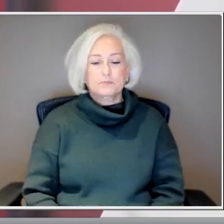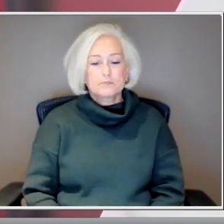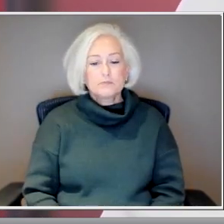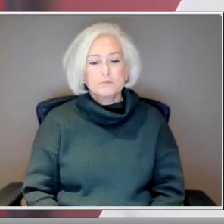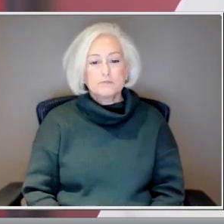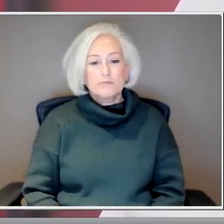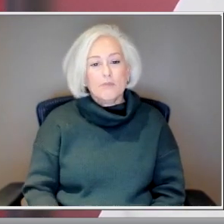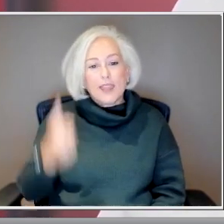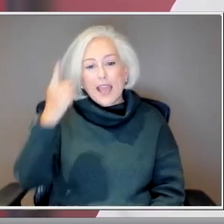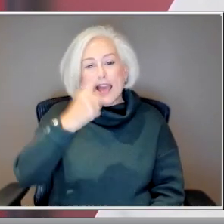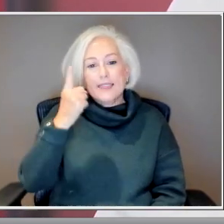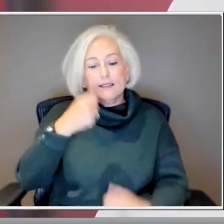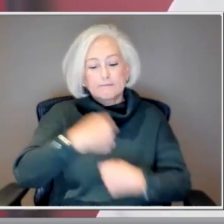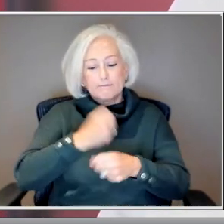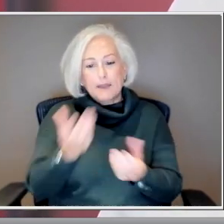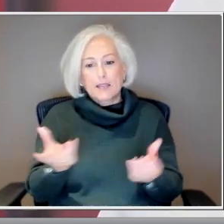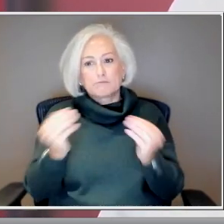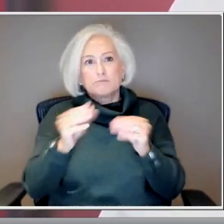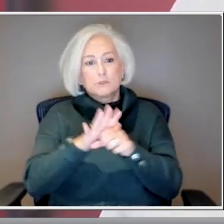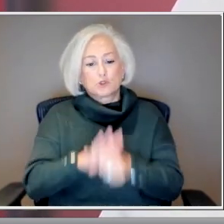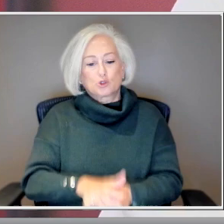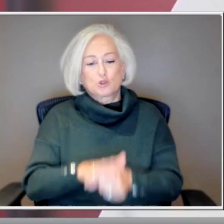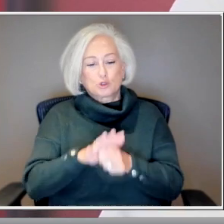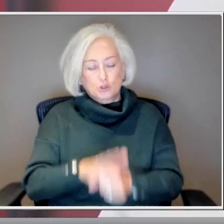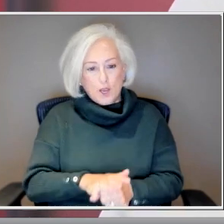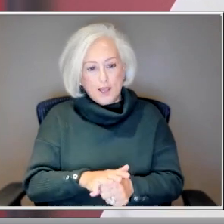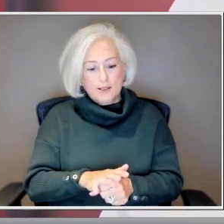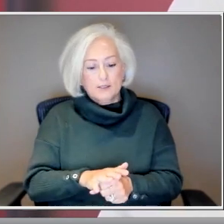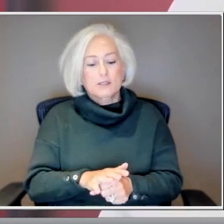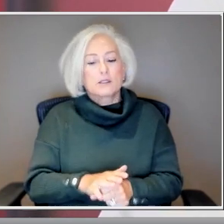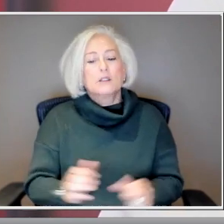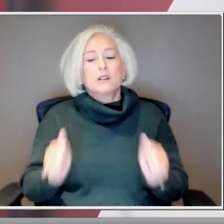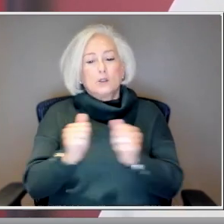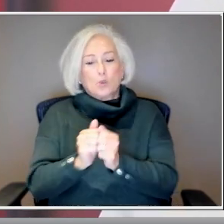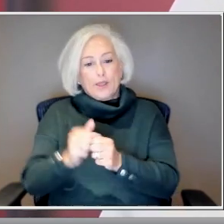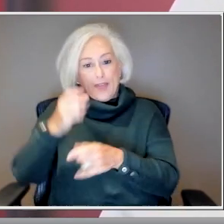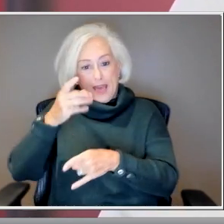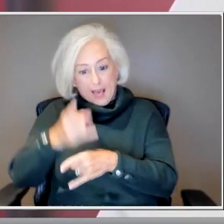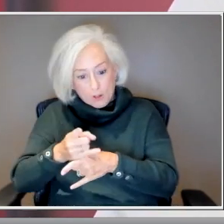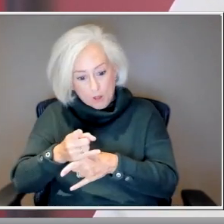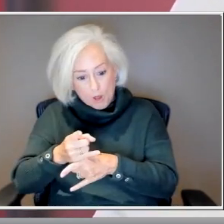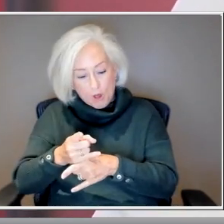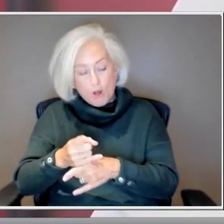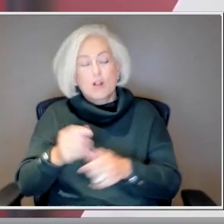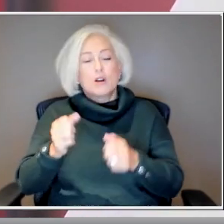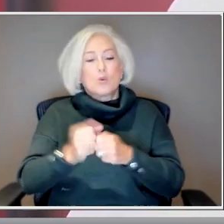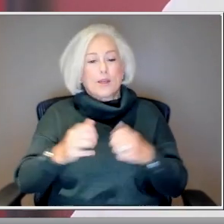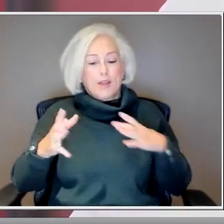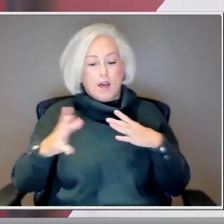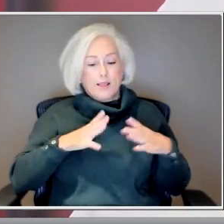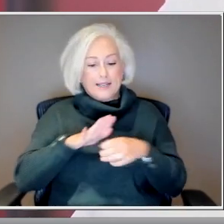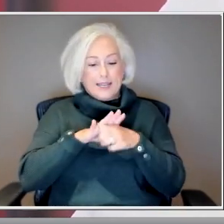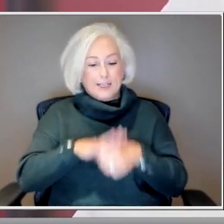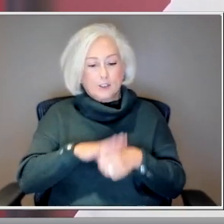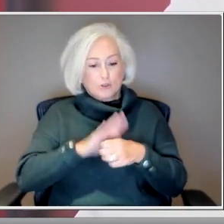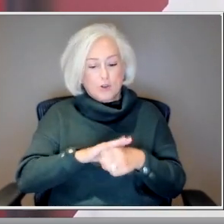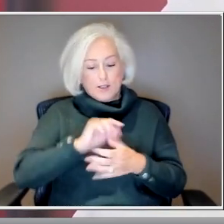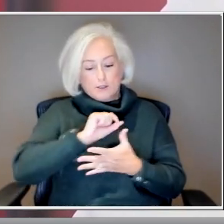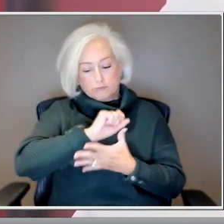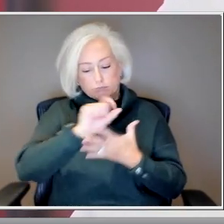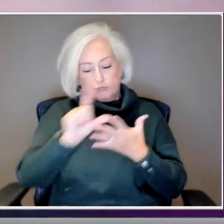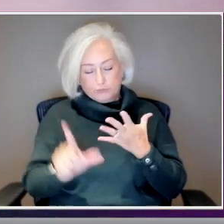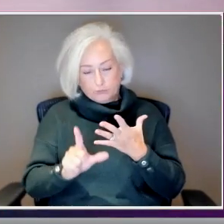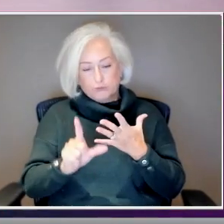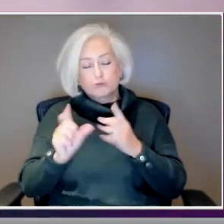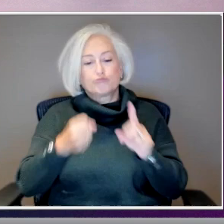creates more stress in a combination with alcohol, with holiday stress that we talked about. I think all together definitely can cause issues. Have